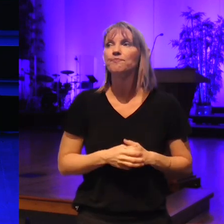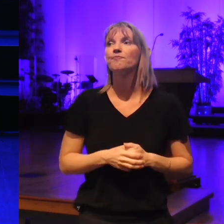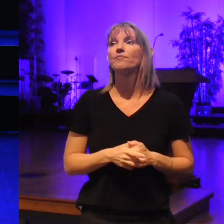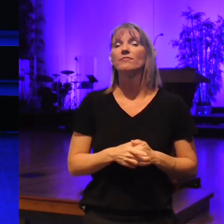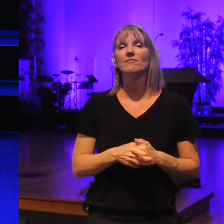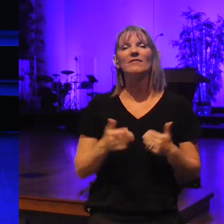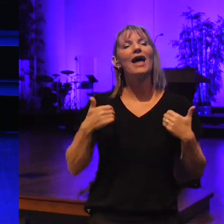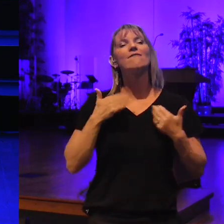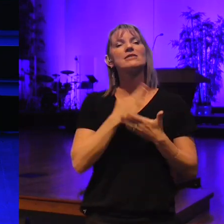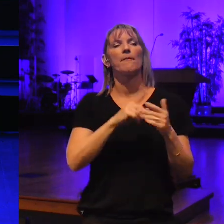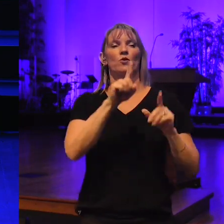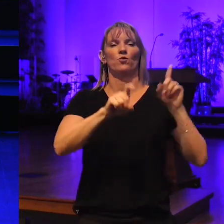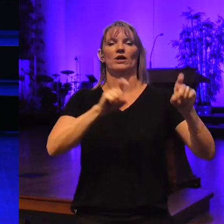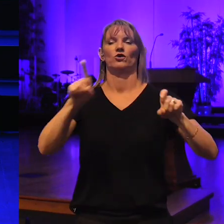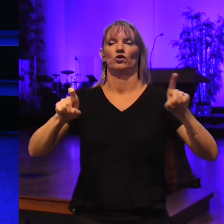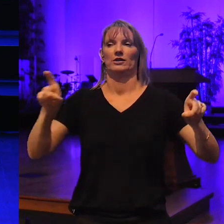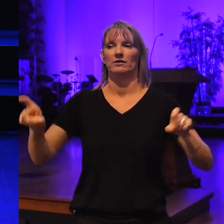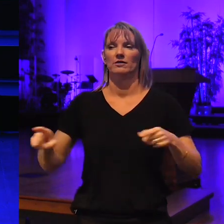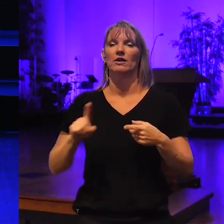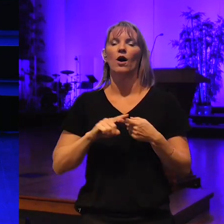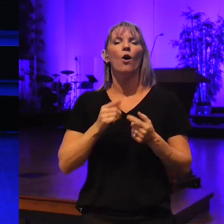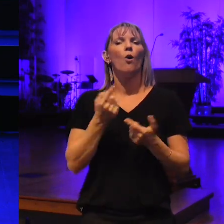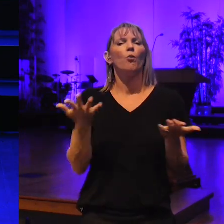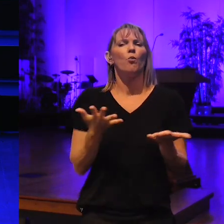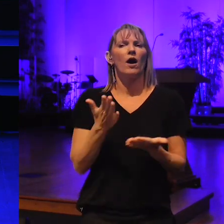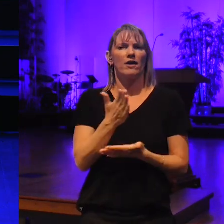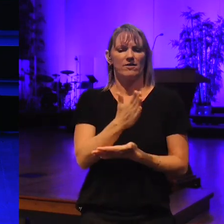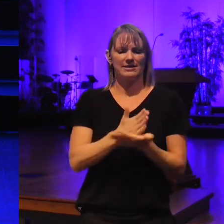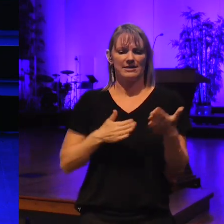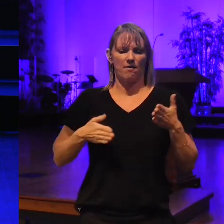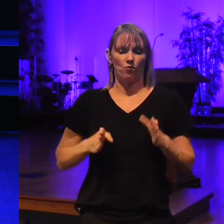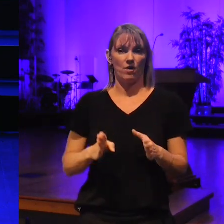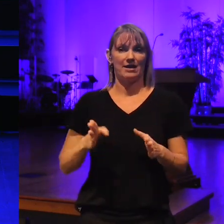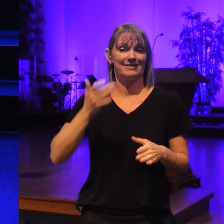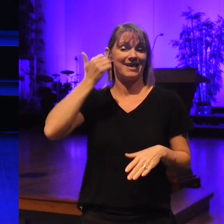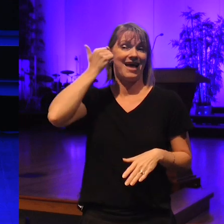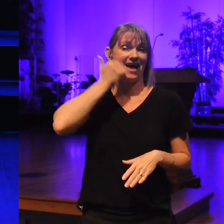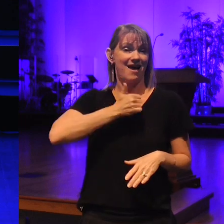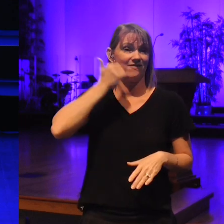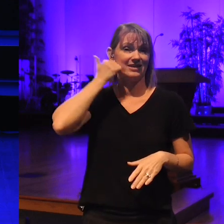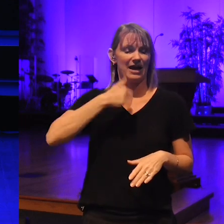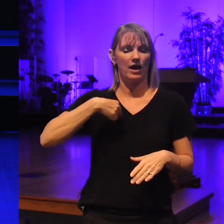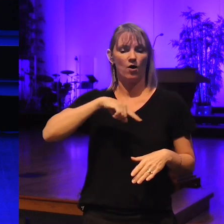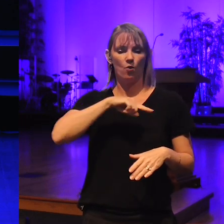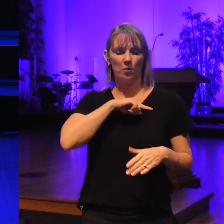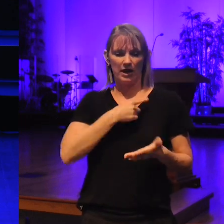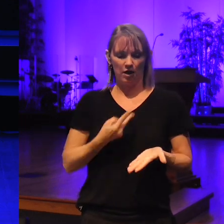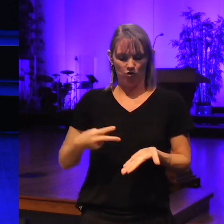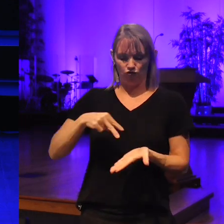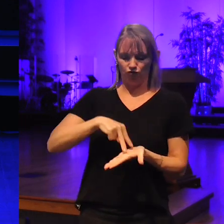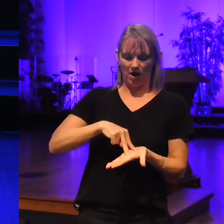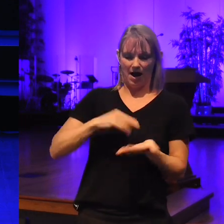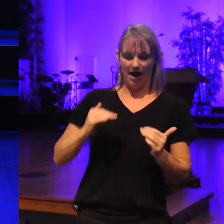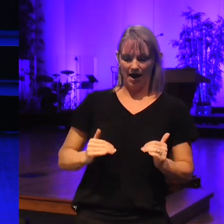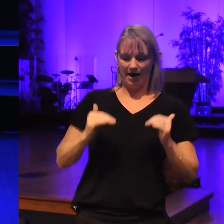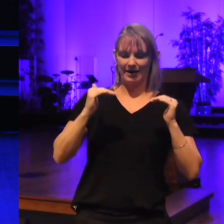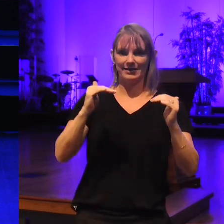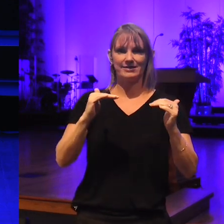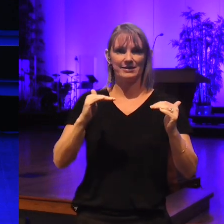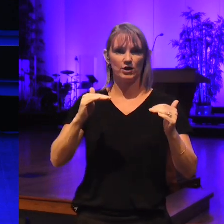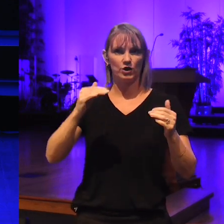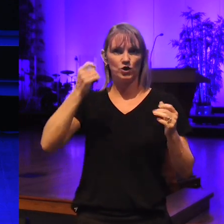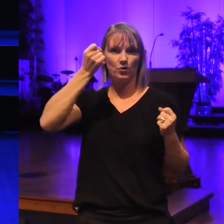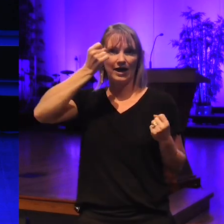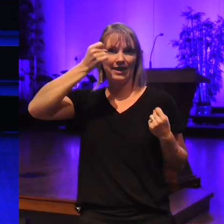So I have some questions. What are ways daily that we rise to